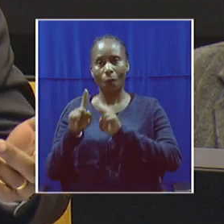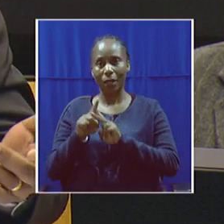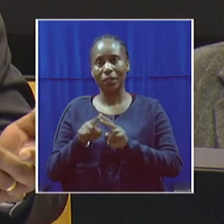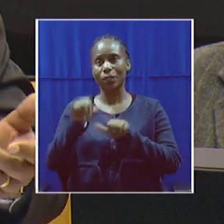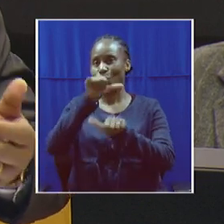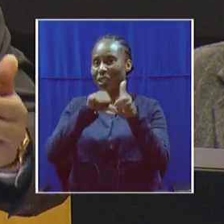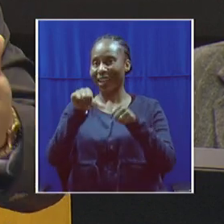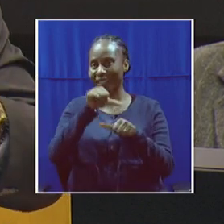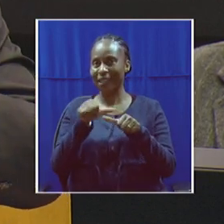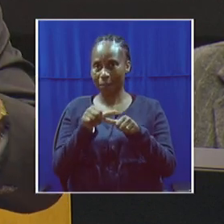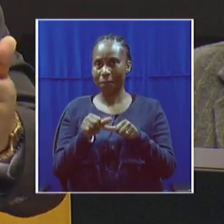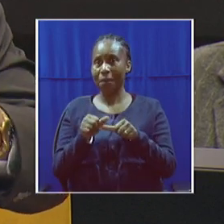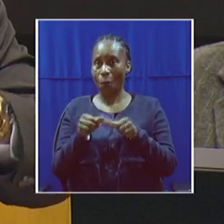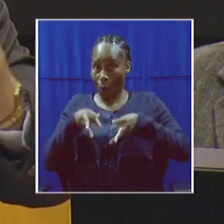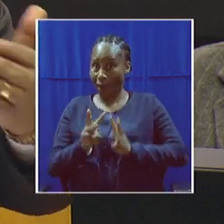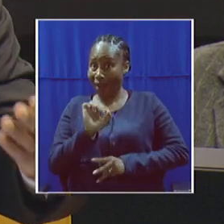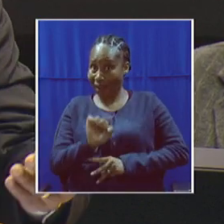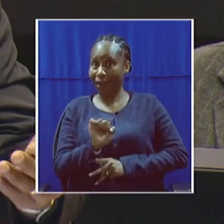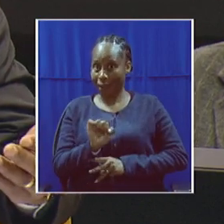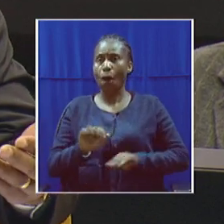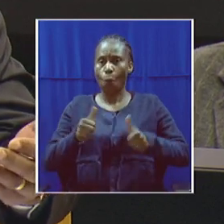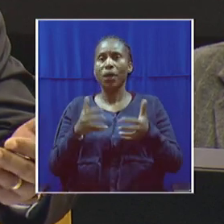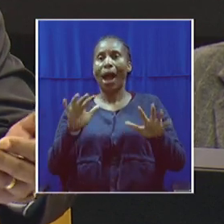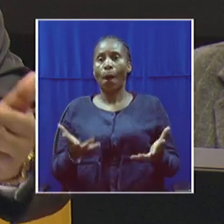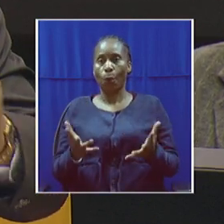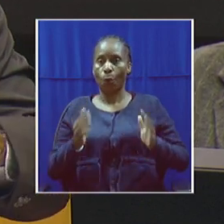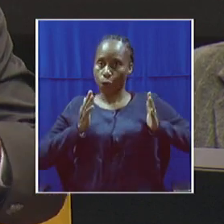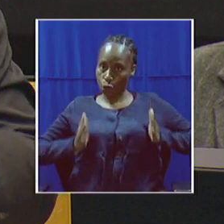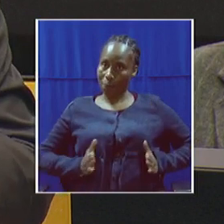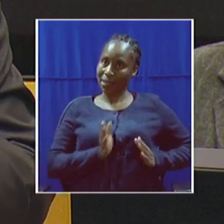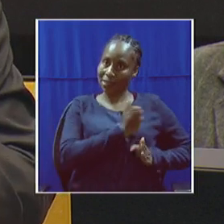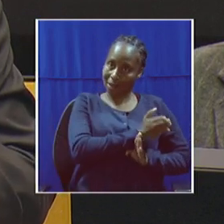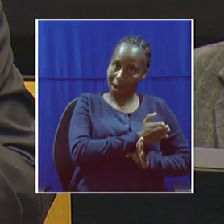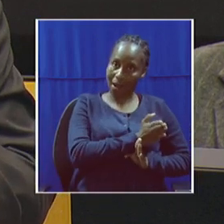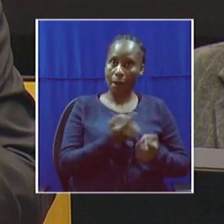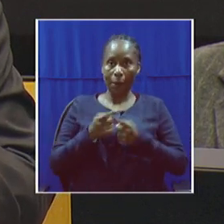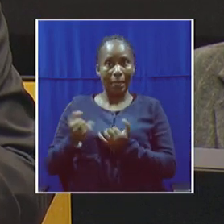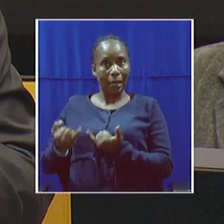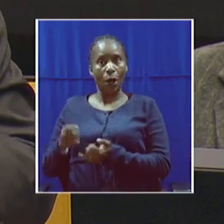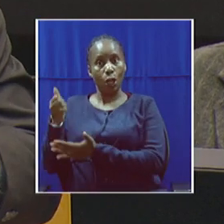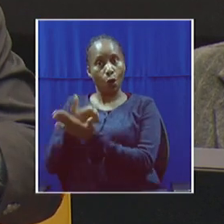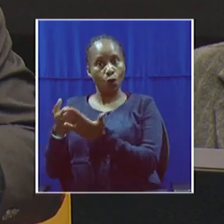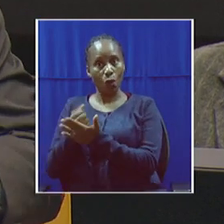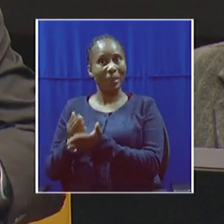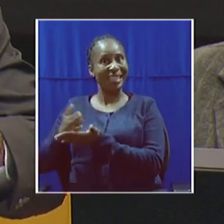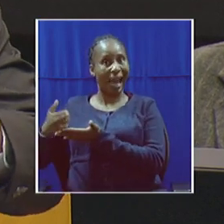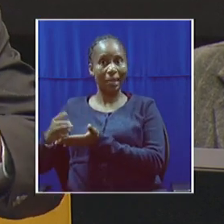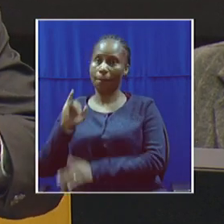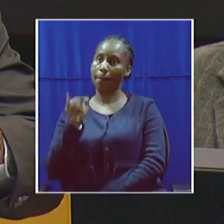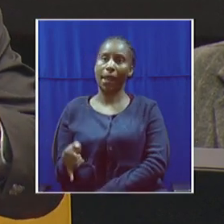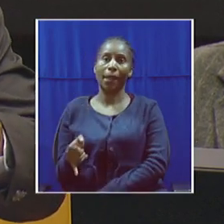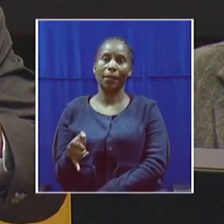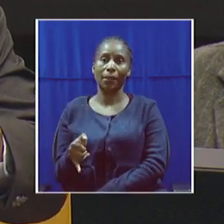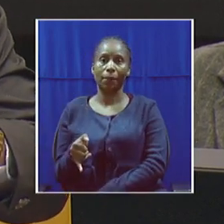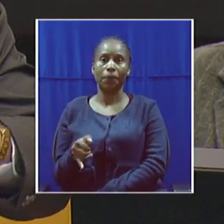pure form was very good on the human side but stagnated on the economic side hence they